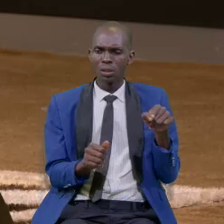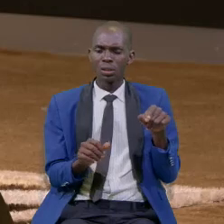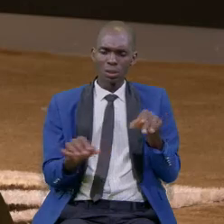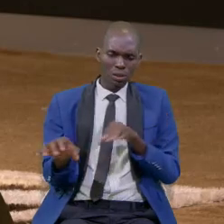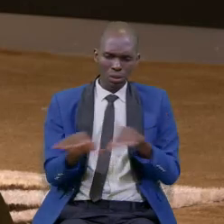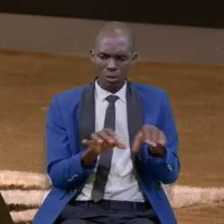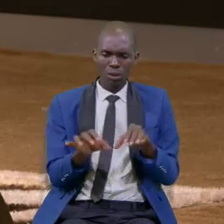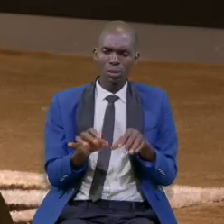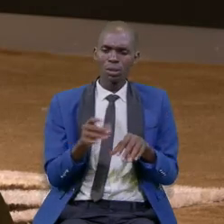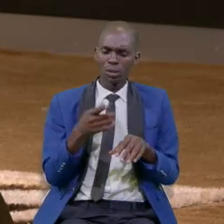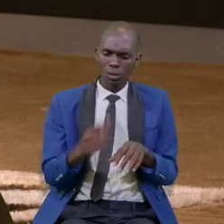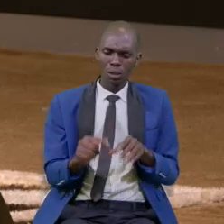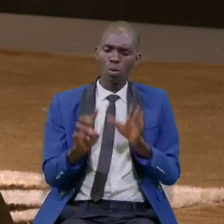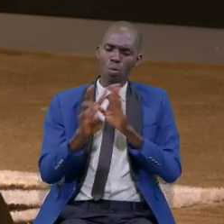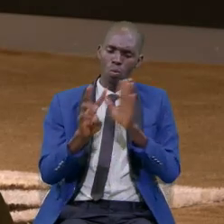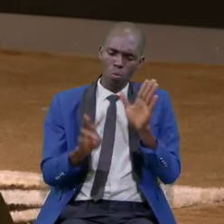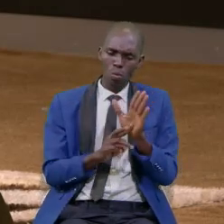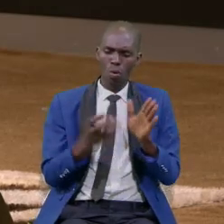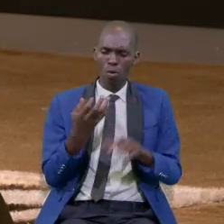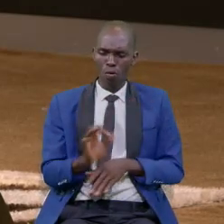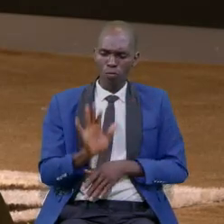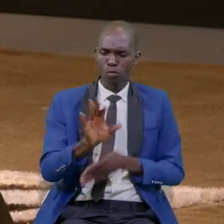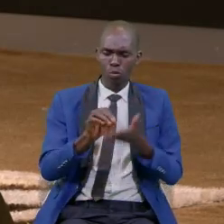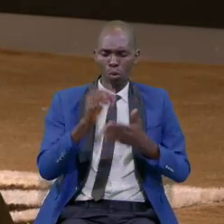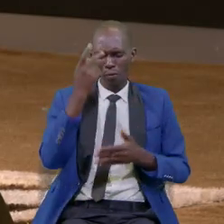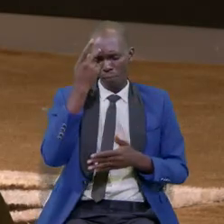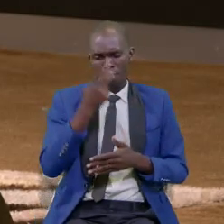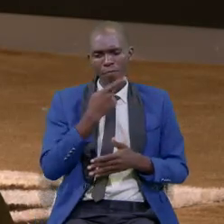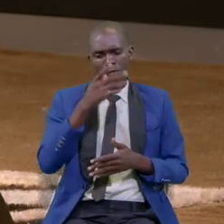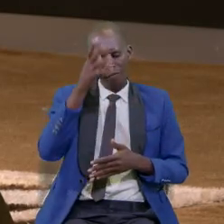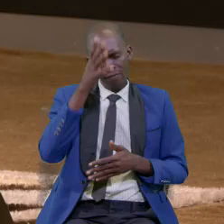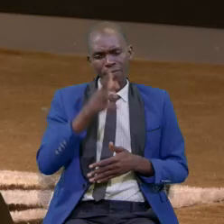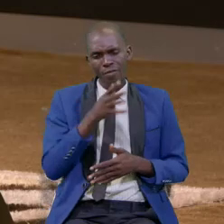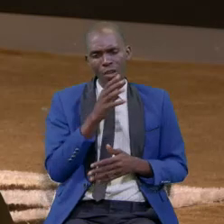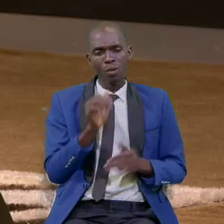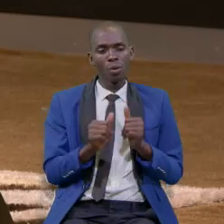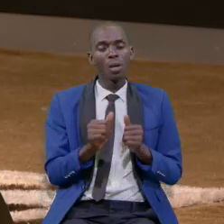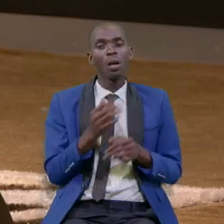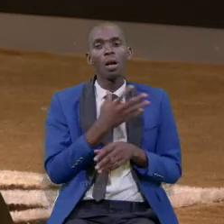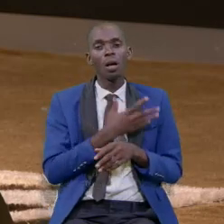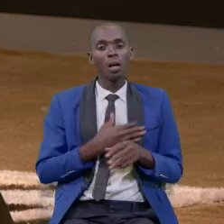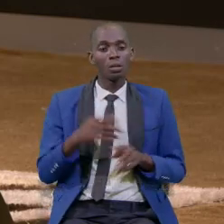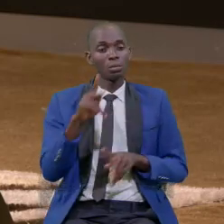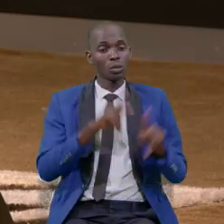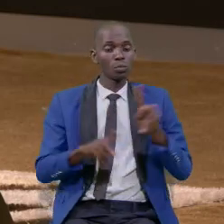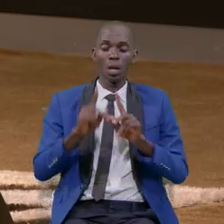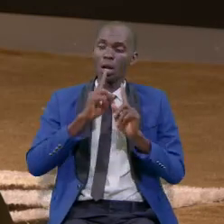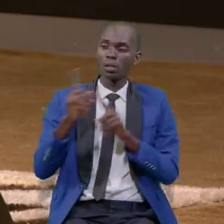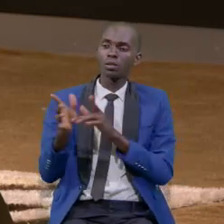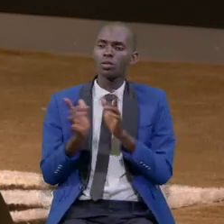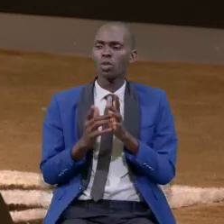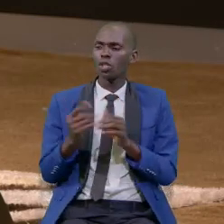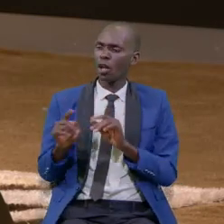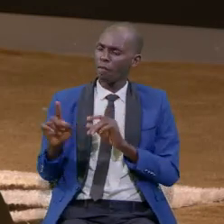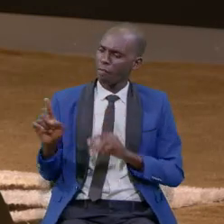did the will of his father? They say unto him, the